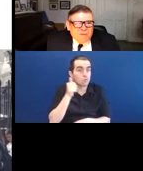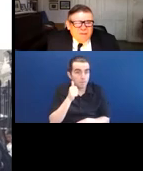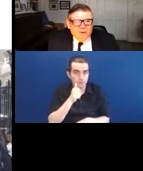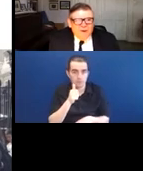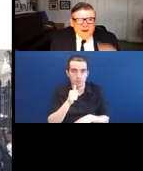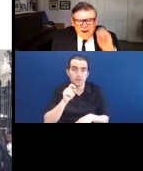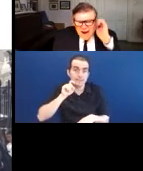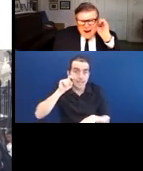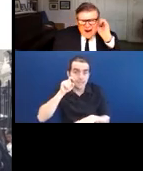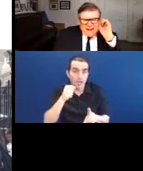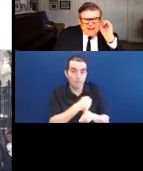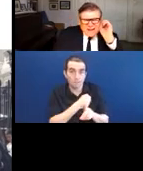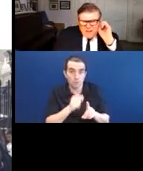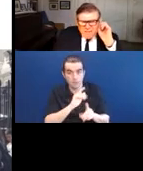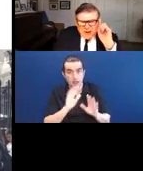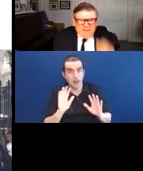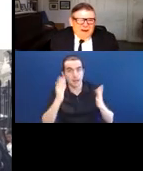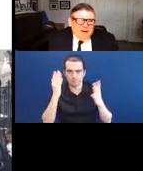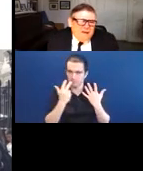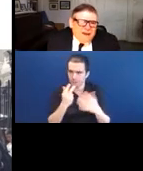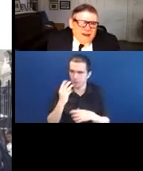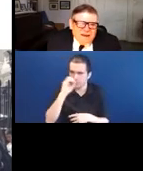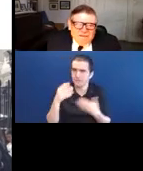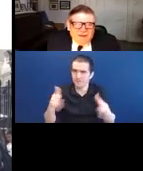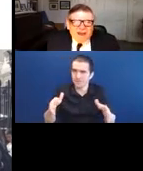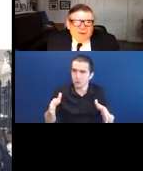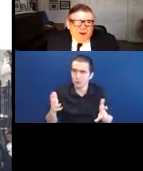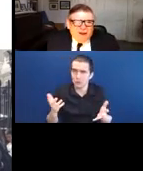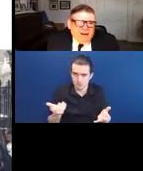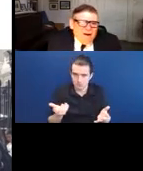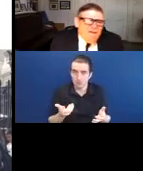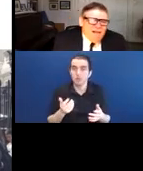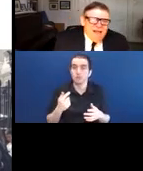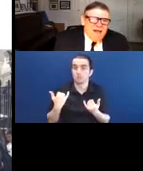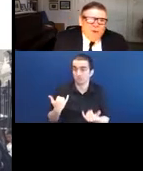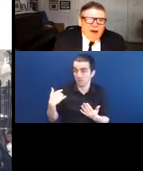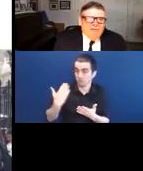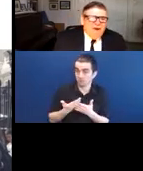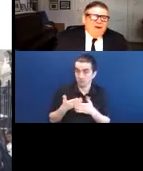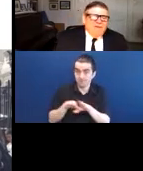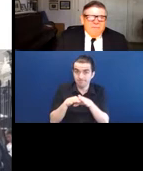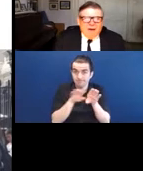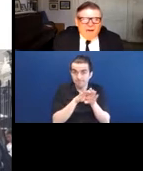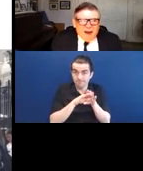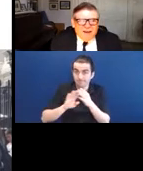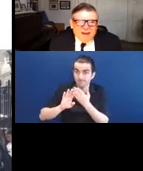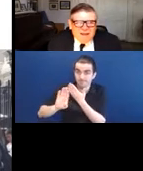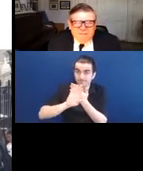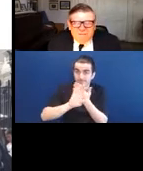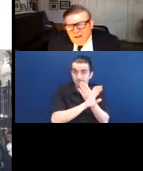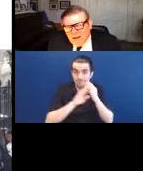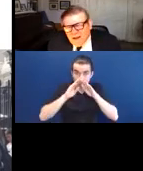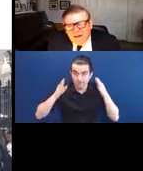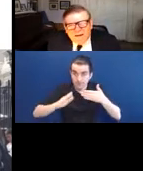with people. This has been one of the things, and the flashpoint where very often male violence is